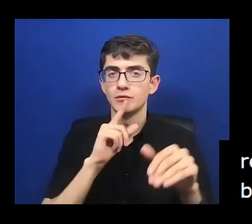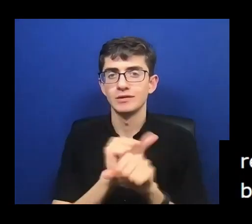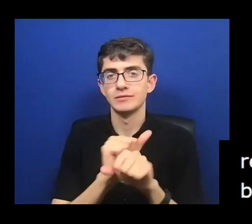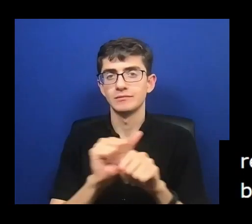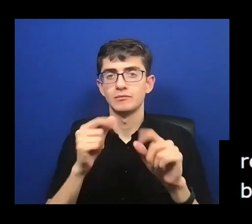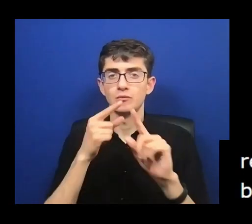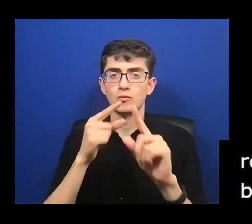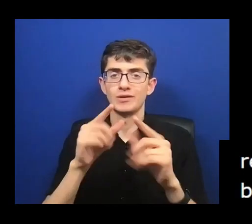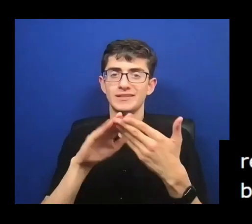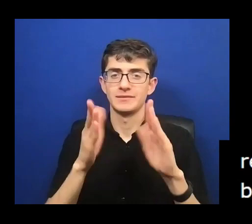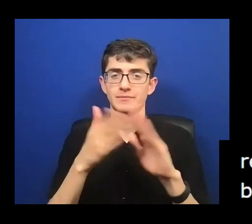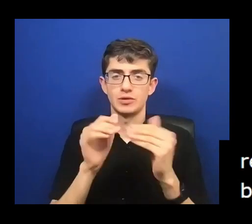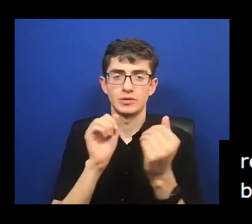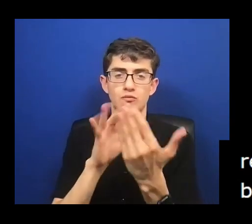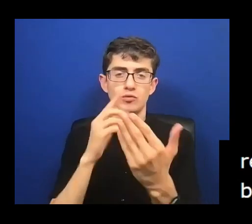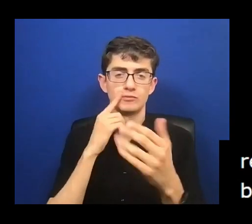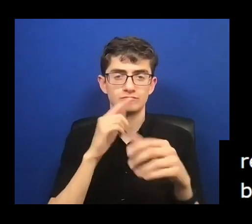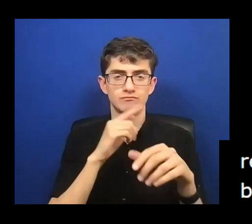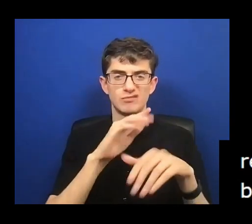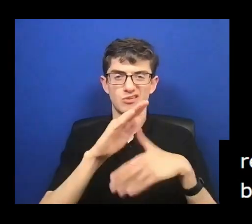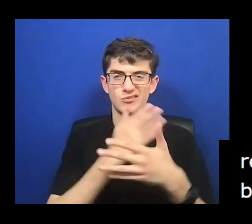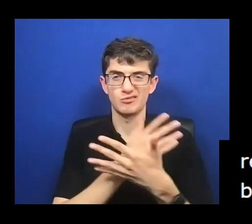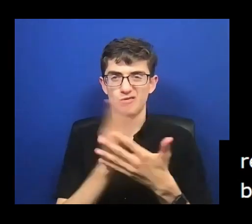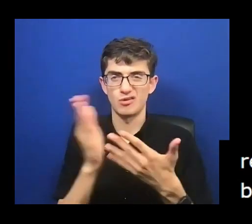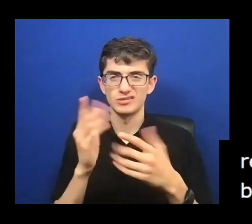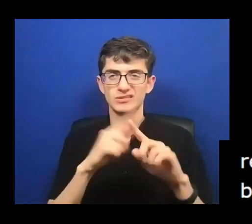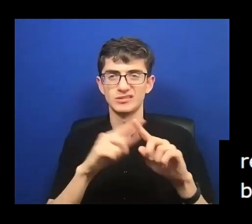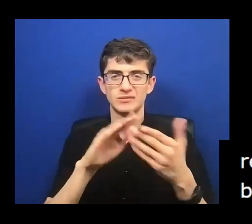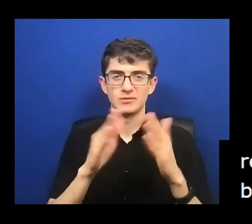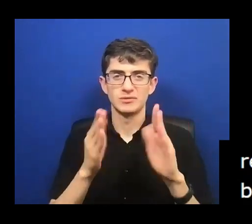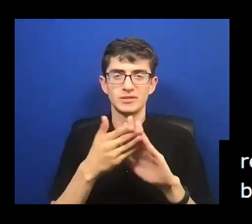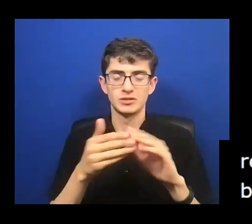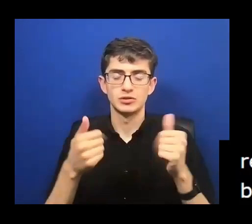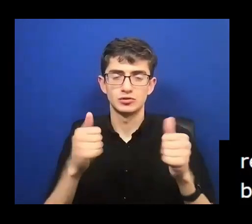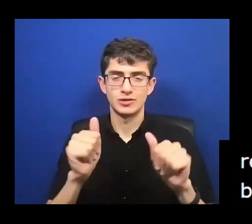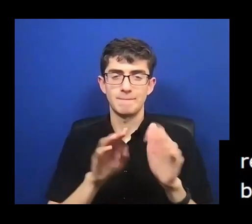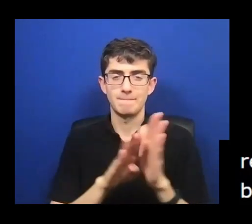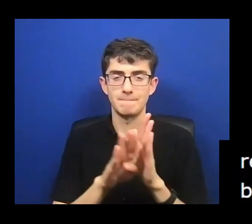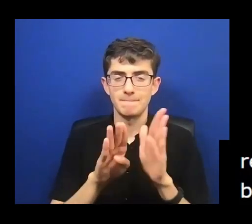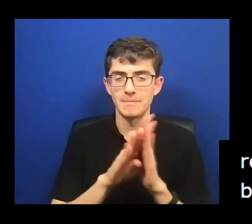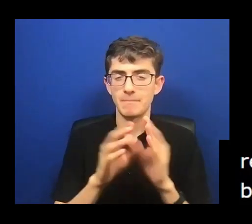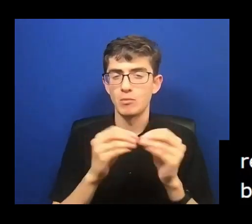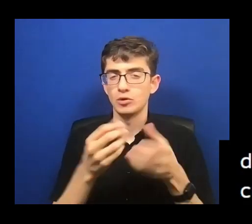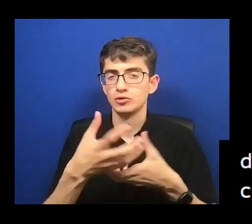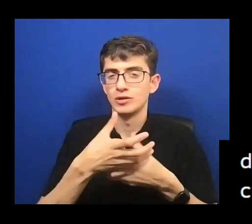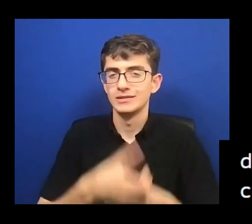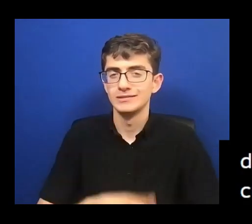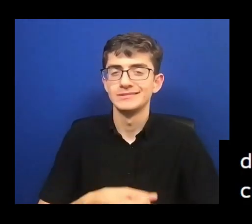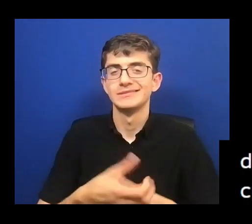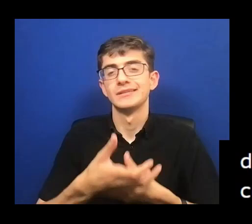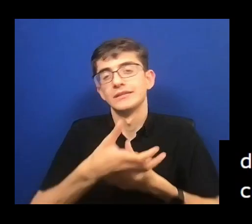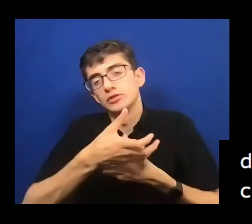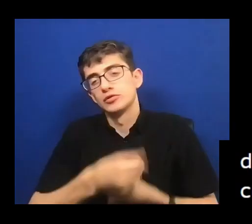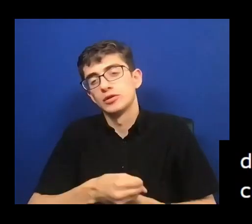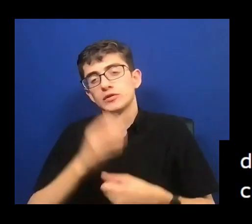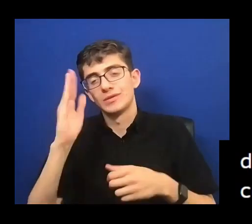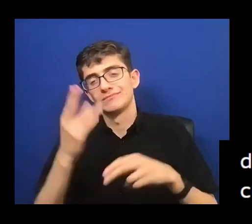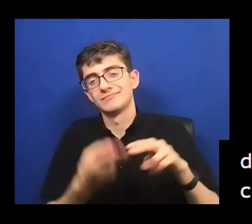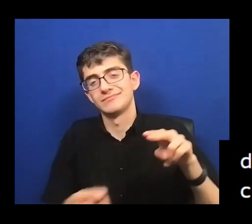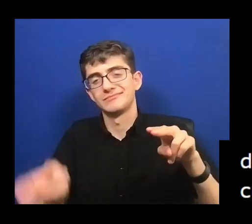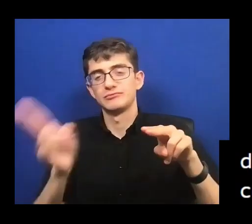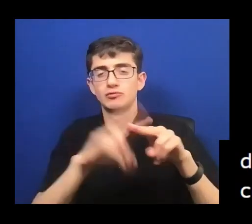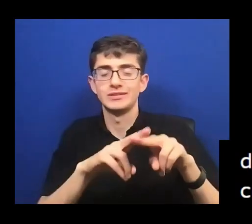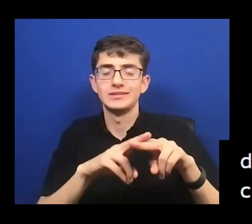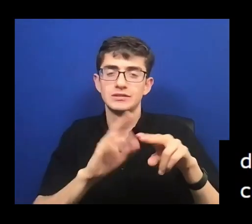across these communities is really important and help building that trust. And that trust helps increase broadband adoption and adoption of